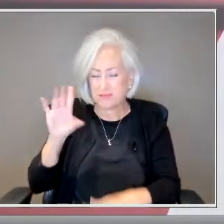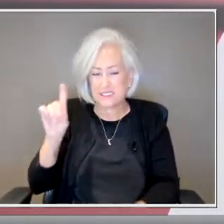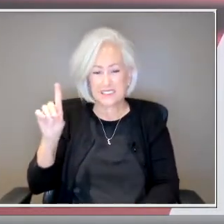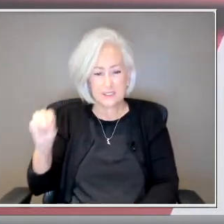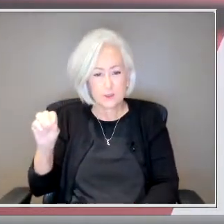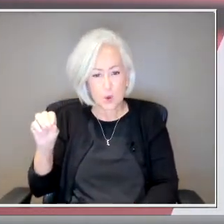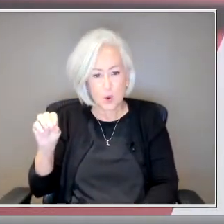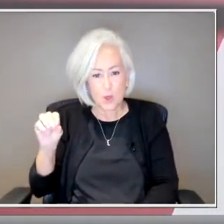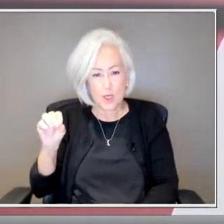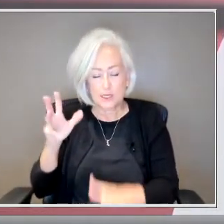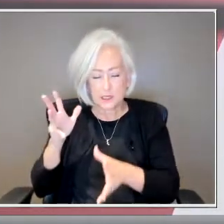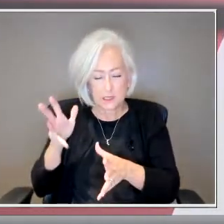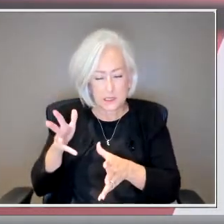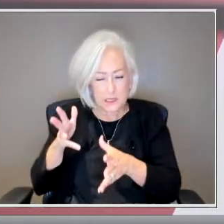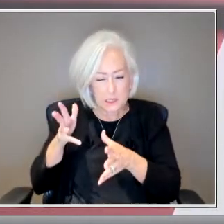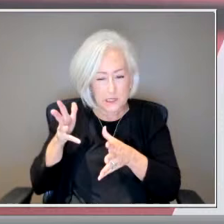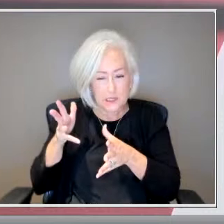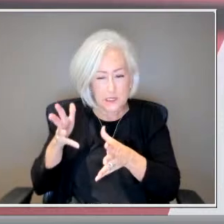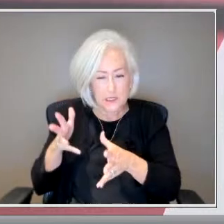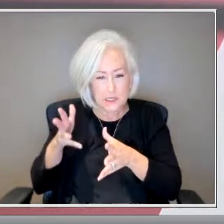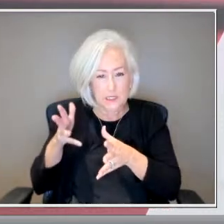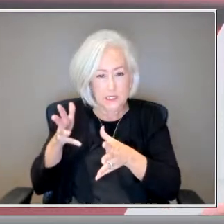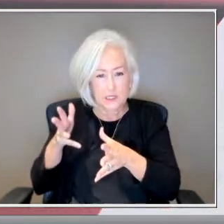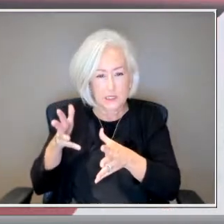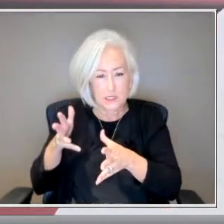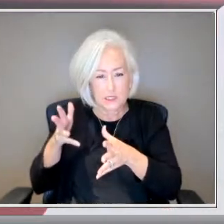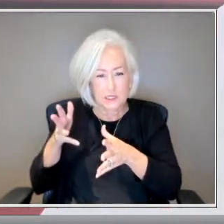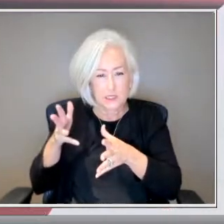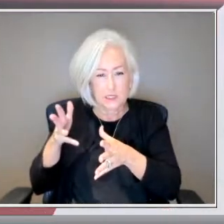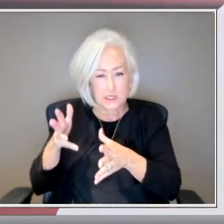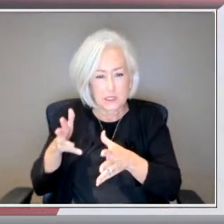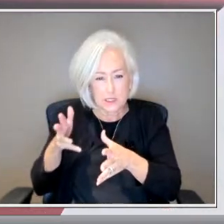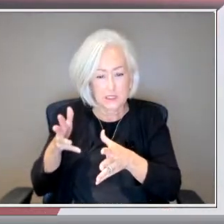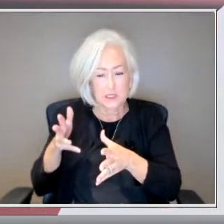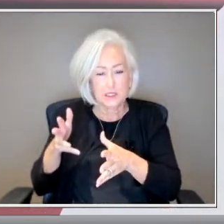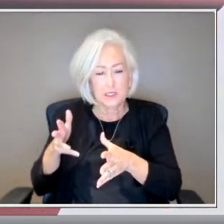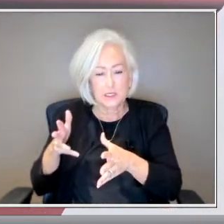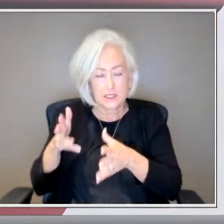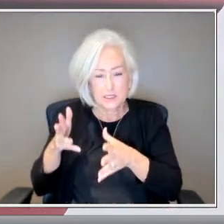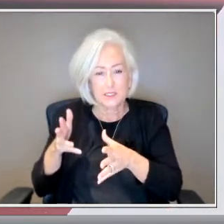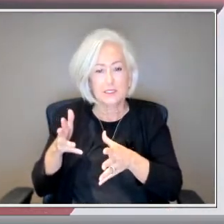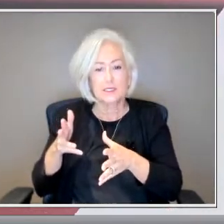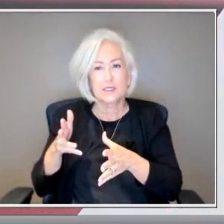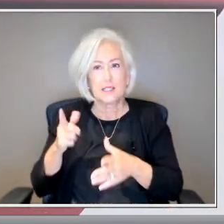sat there quietly for a while, and you're kind of thinking, you know, it's like a